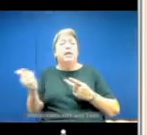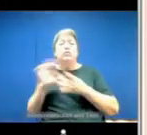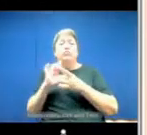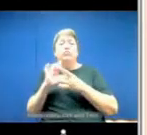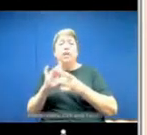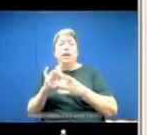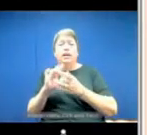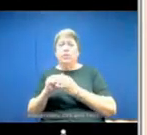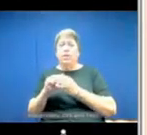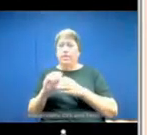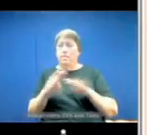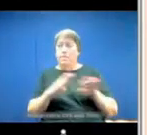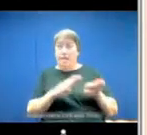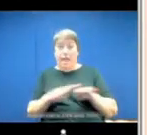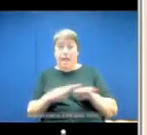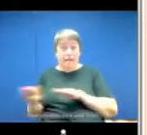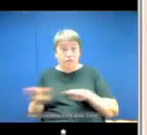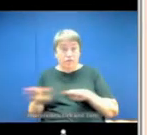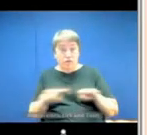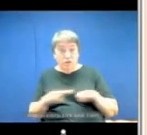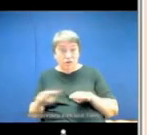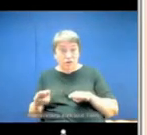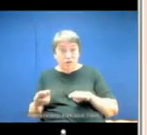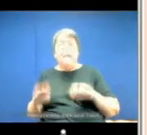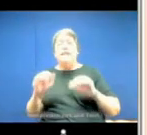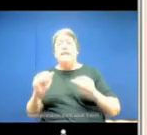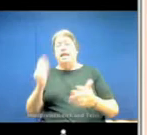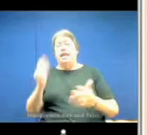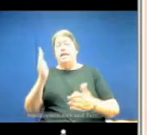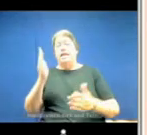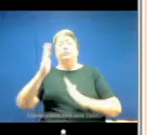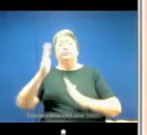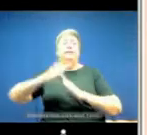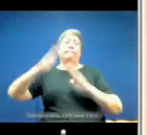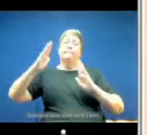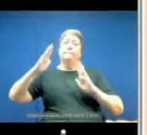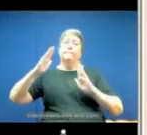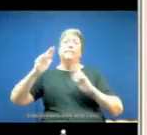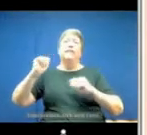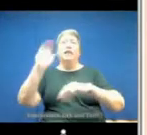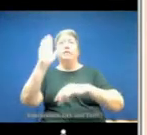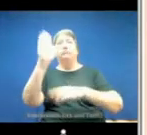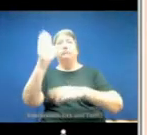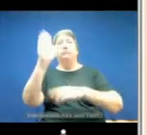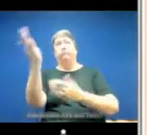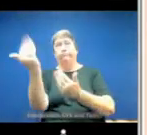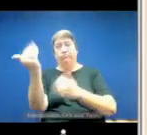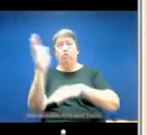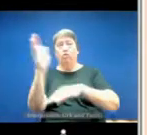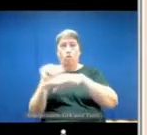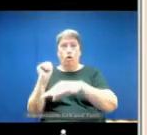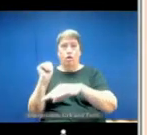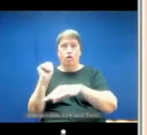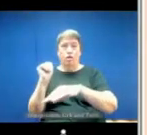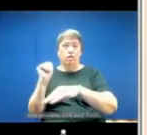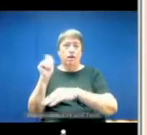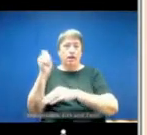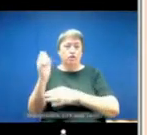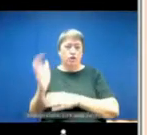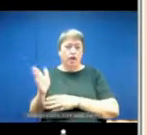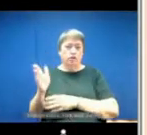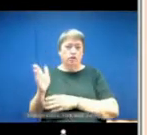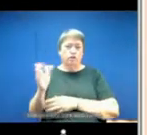of the deposition, they can actually stop the deposition and call a judge in chambers or a judge on